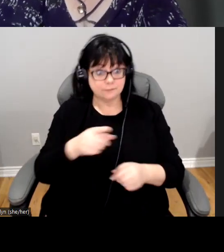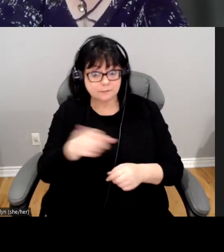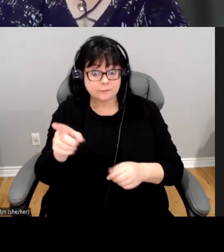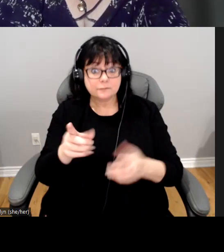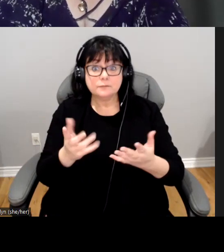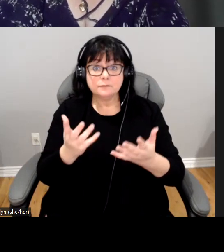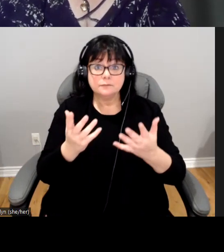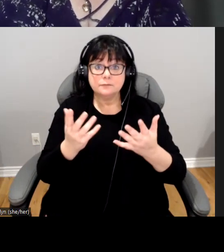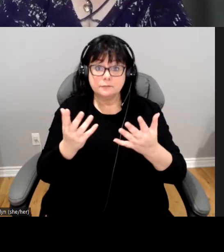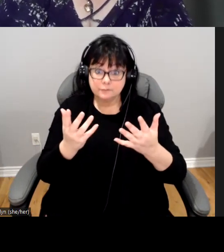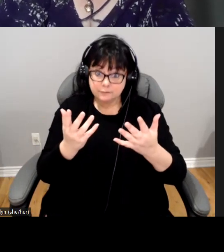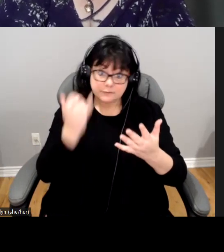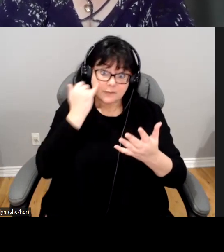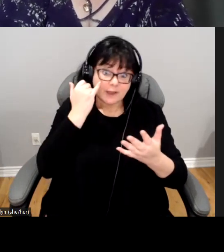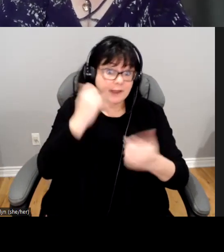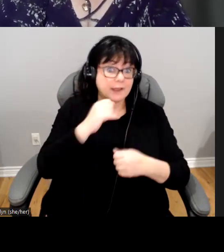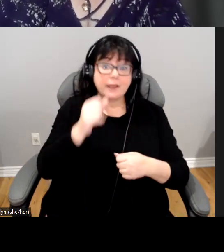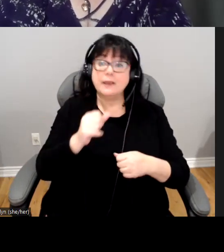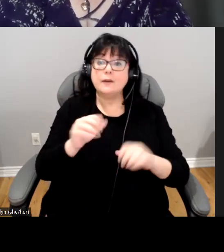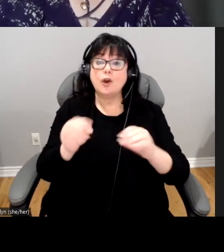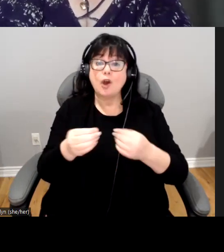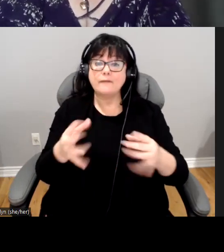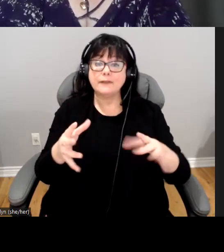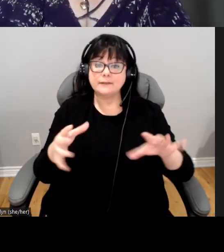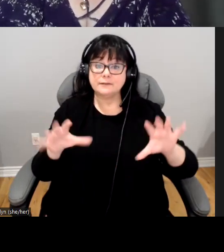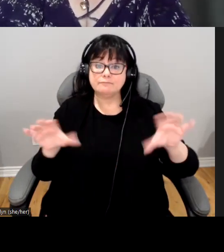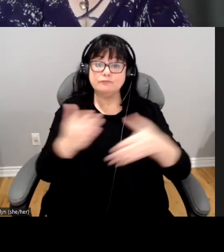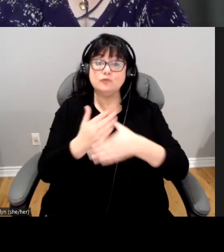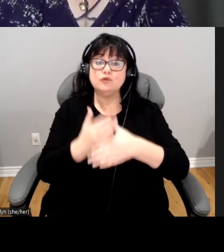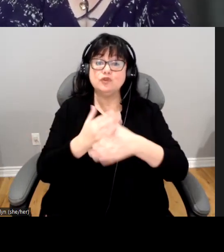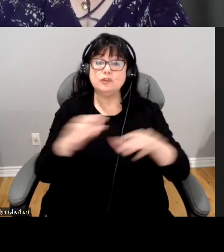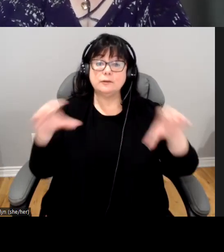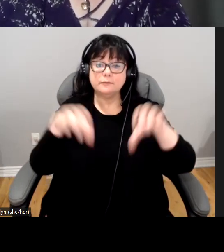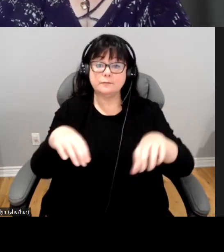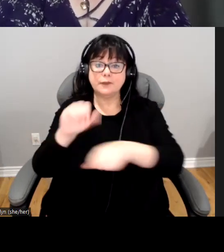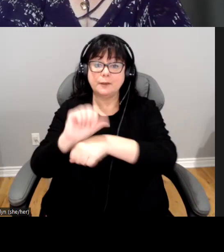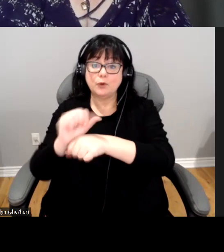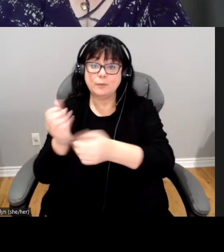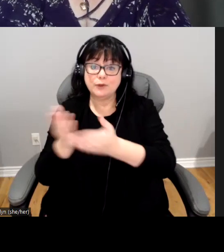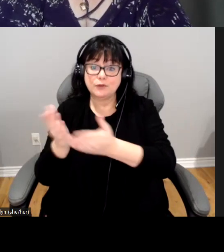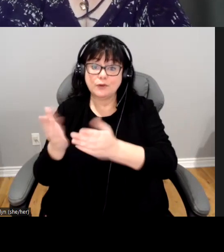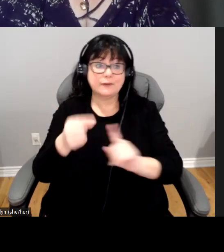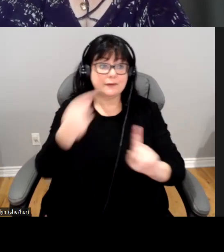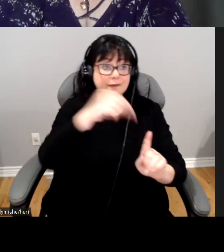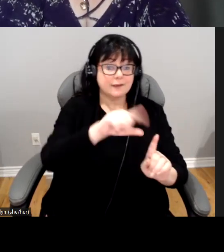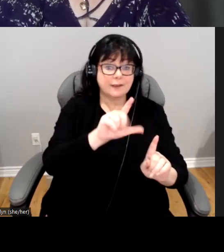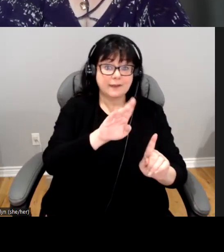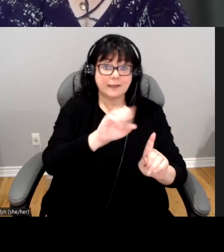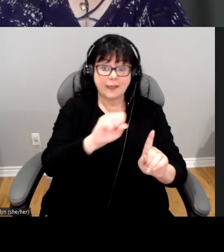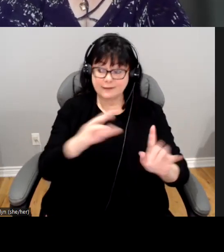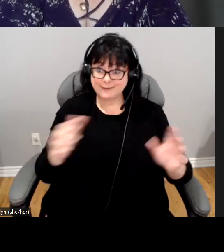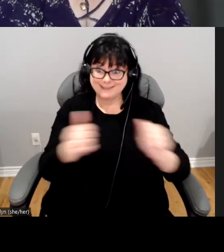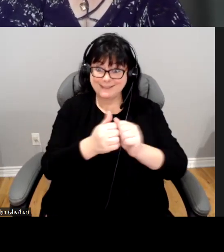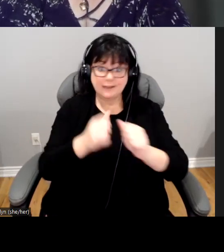not co-located, like the benefit that Melody has, or you haven't really had a big opportunity